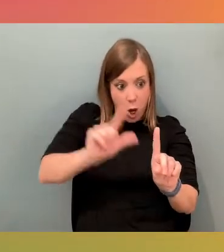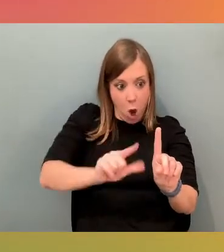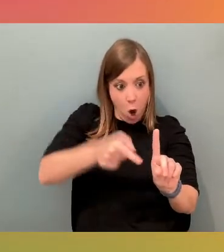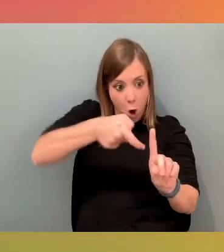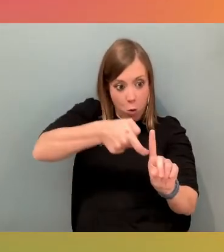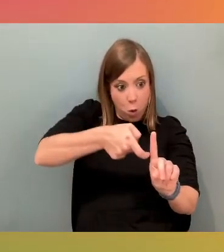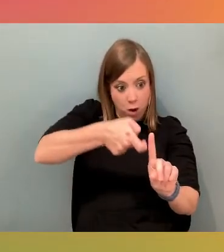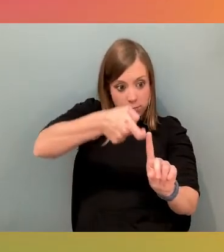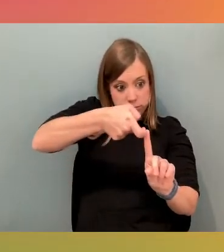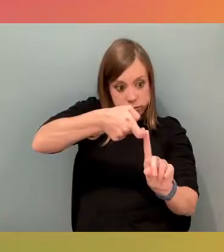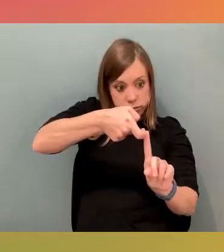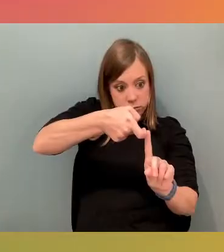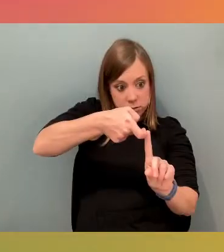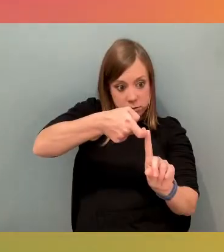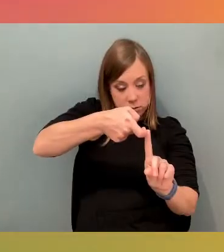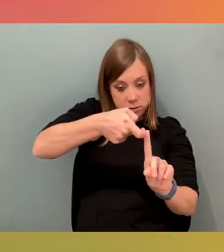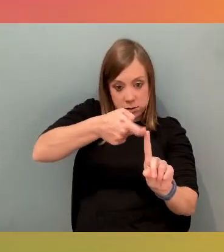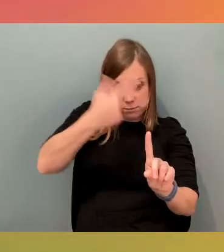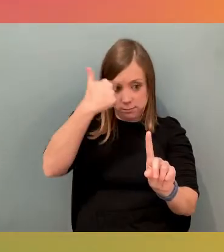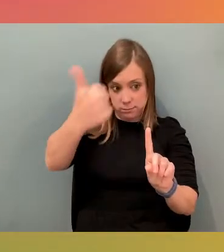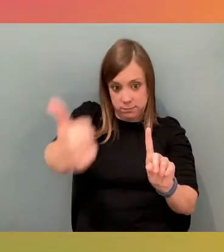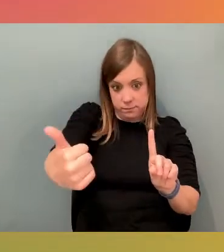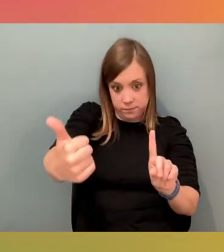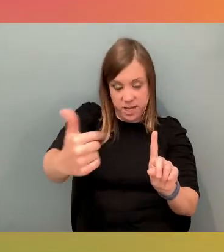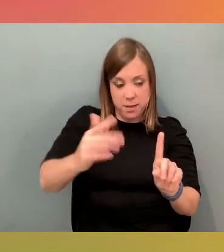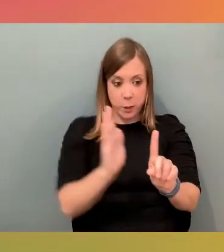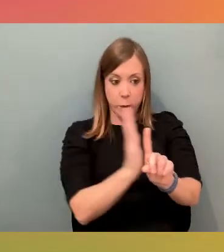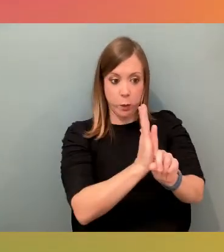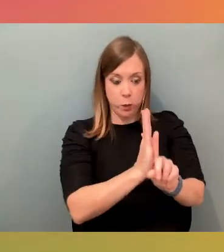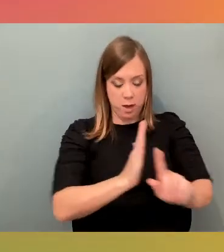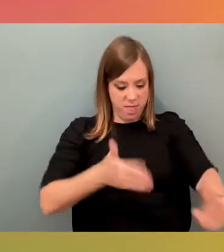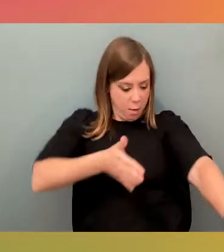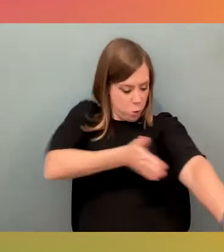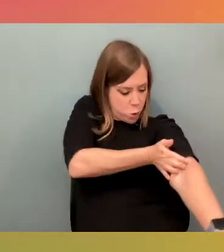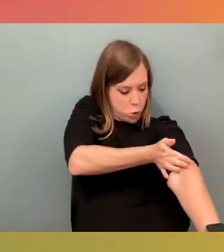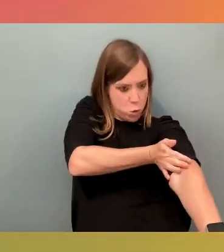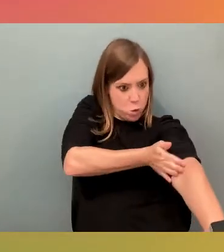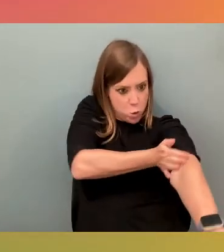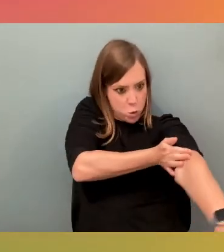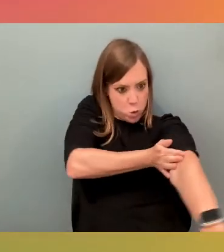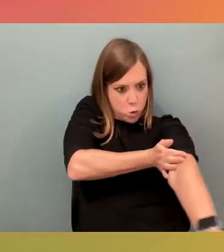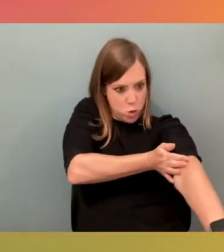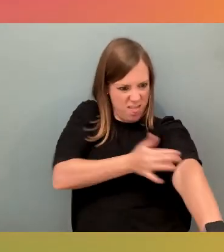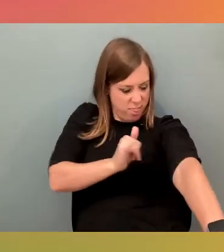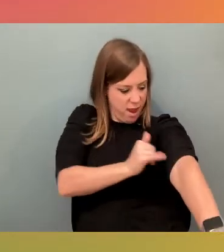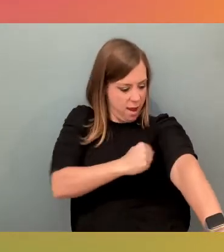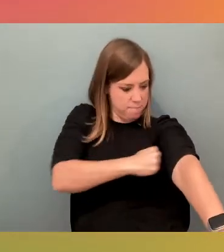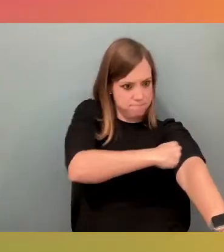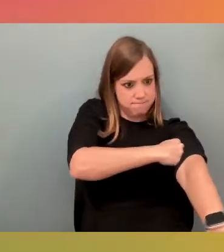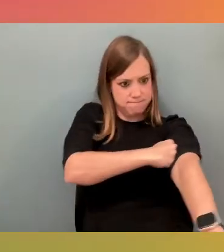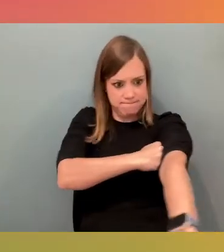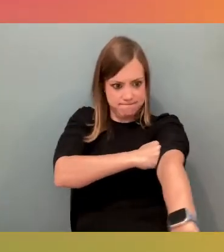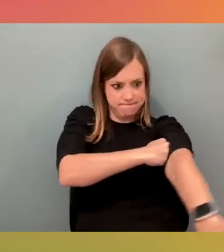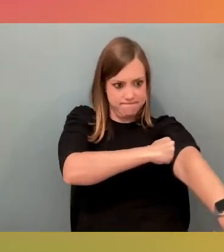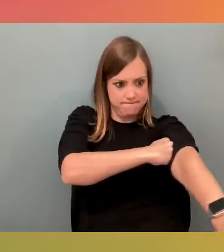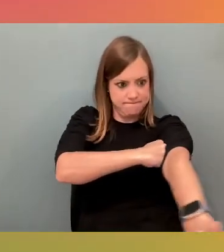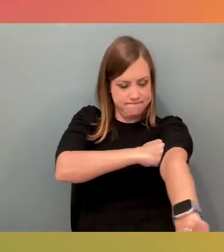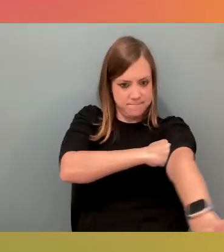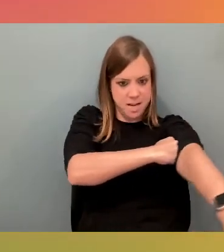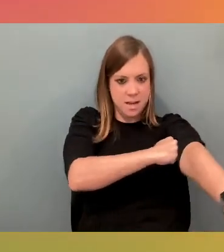thigh. And then we're gonna use that compression of foot into leg and leg into foot to find our passive tree